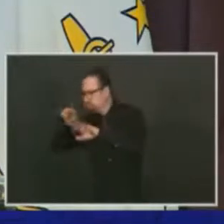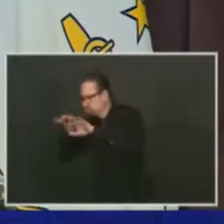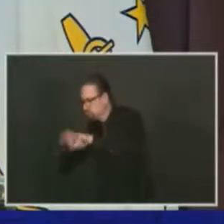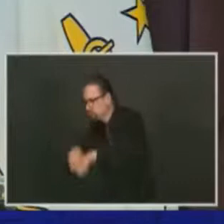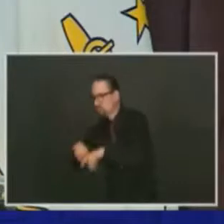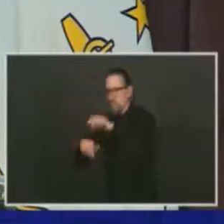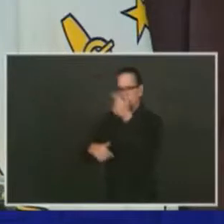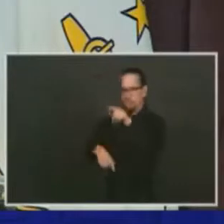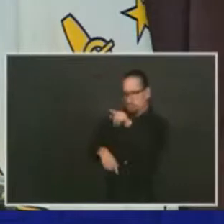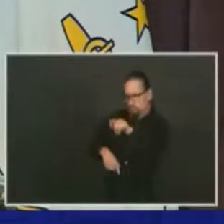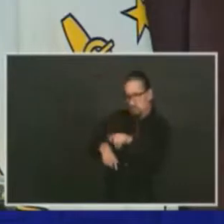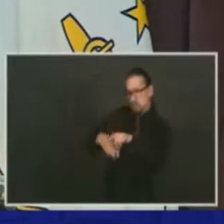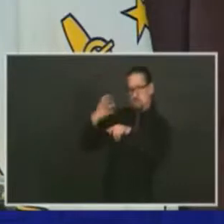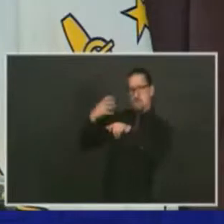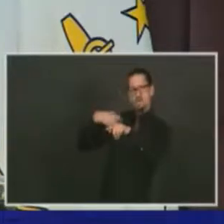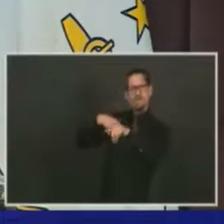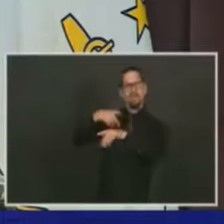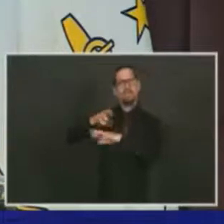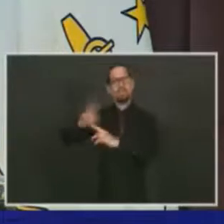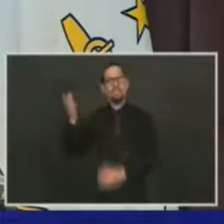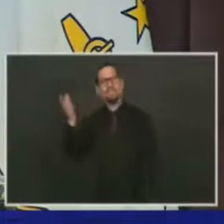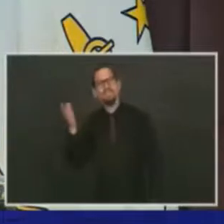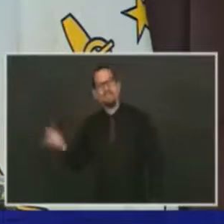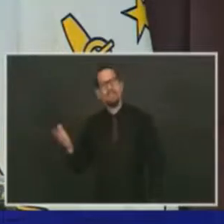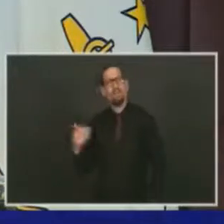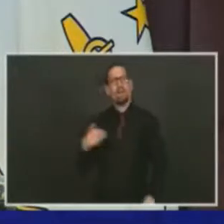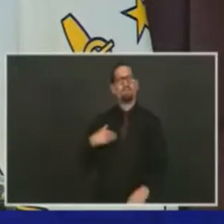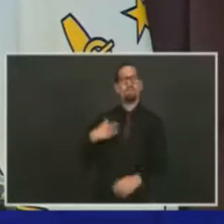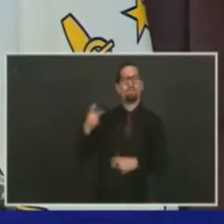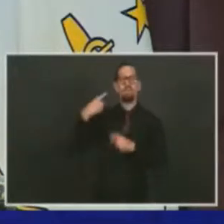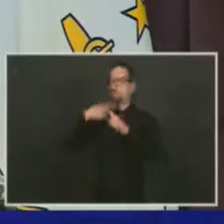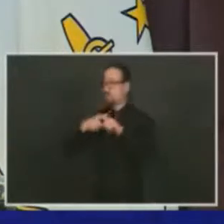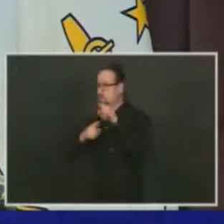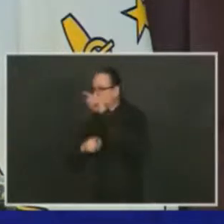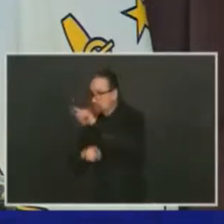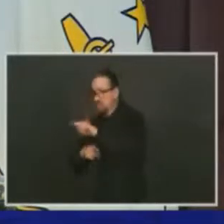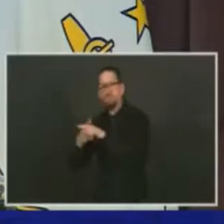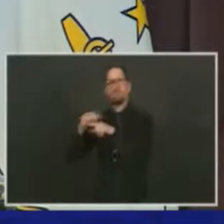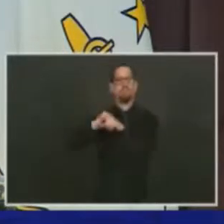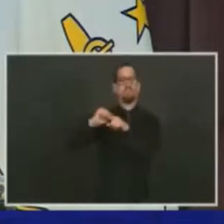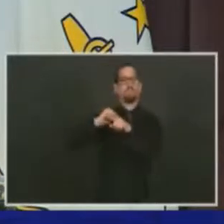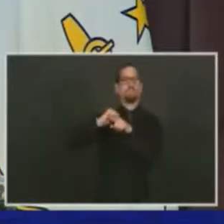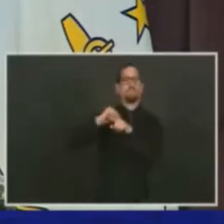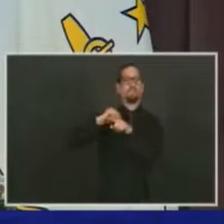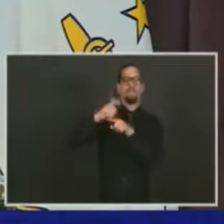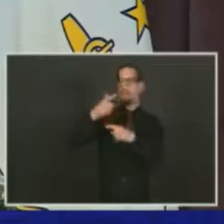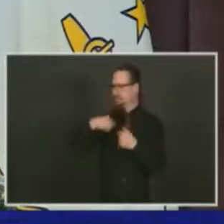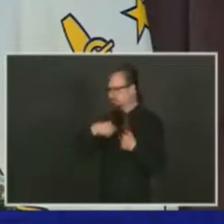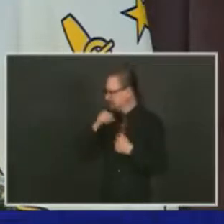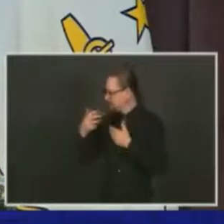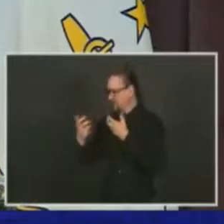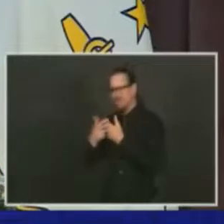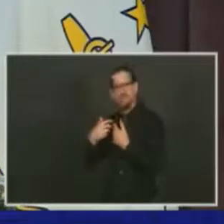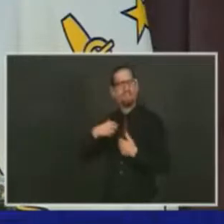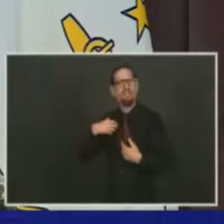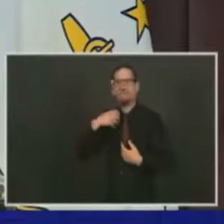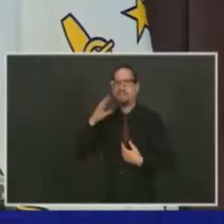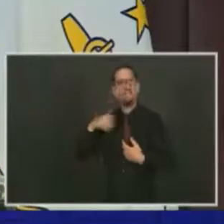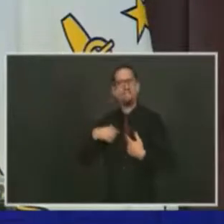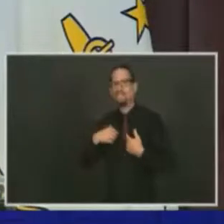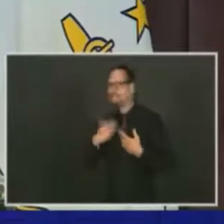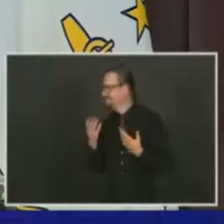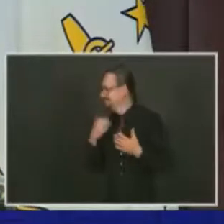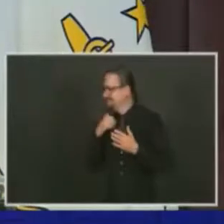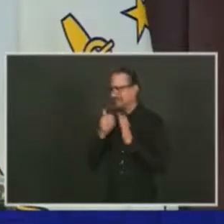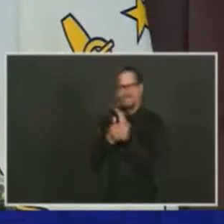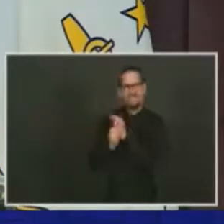dozen job training programs. So if you see a job that looks good to you, but you think you're not qualified, sign up for a job